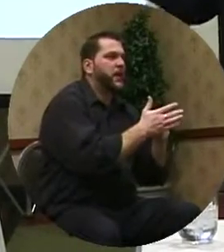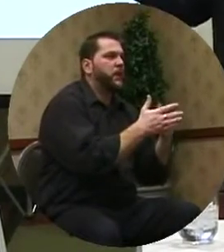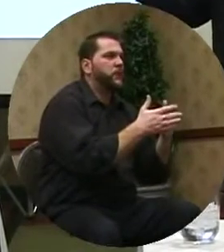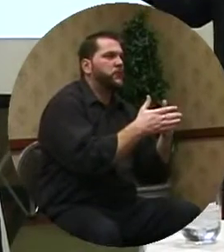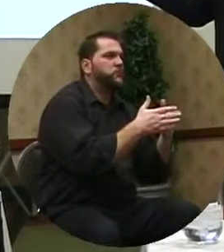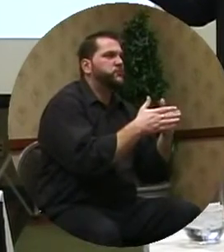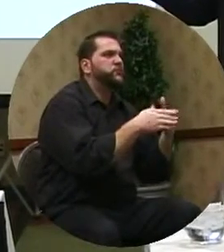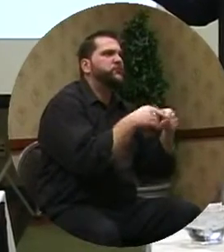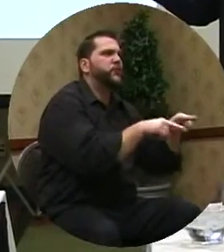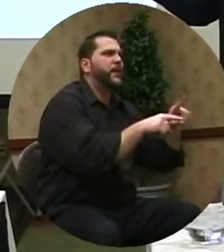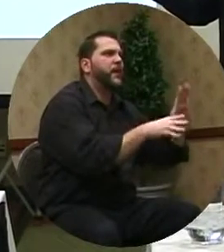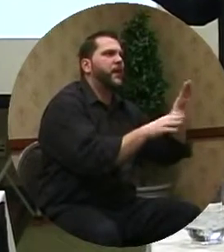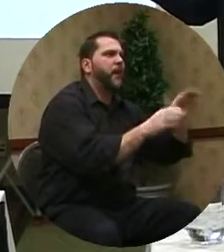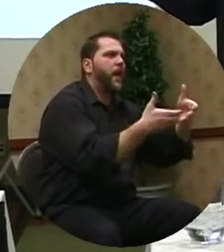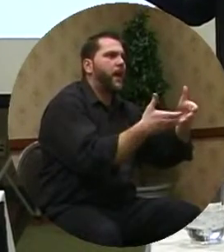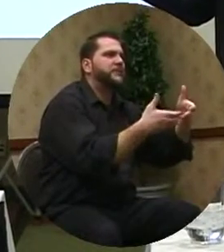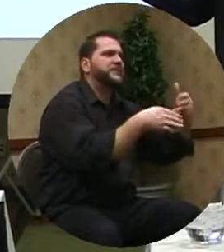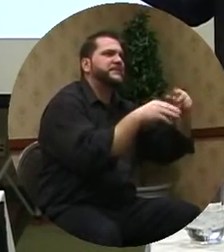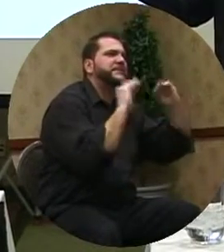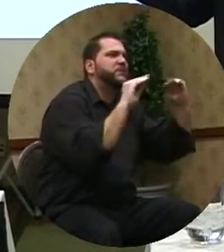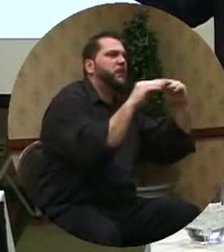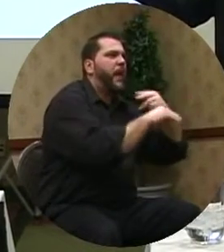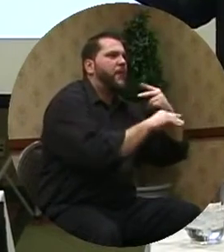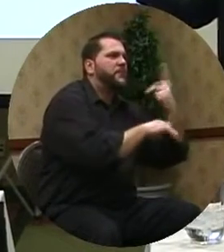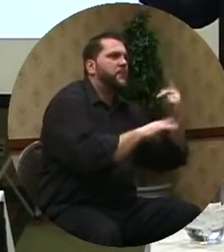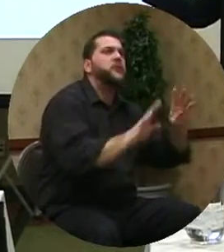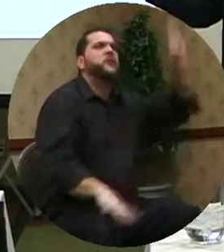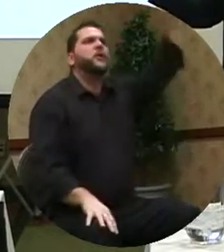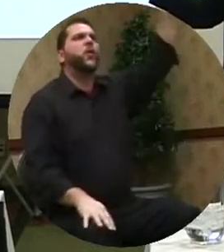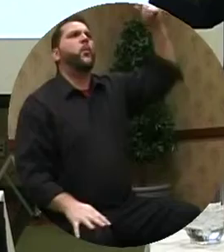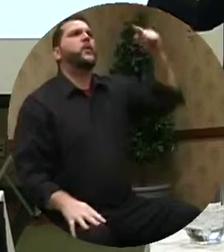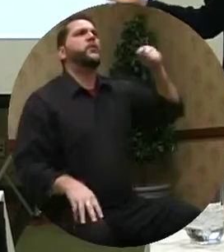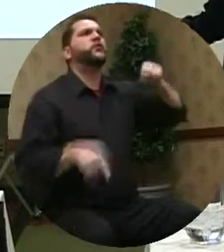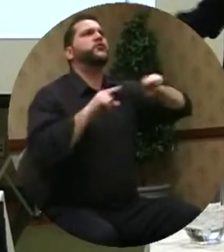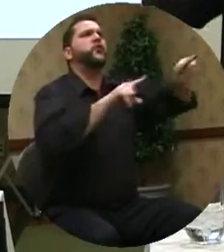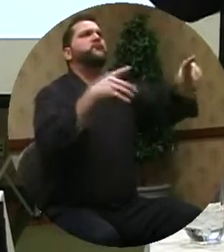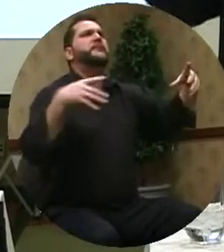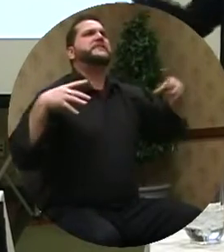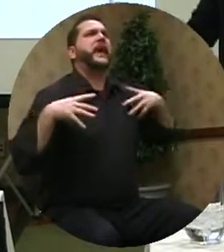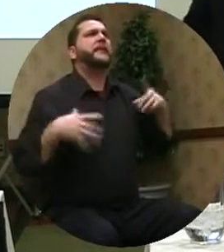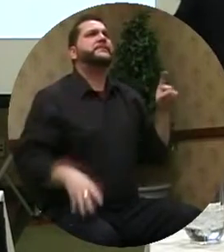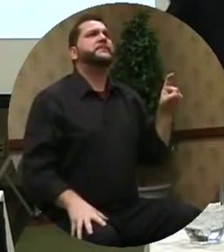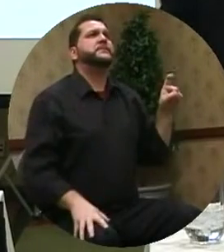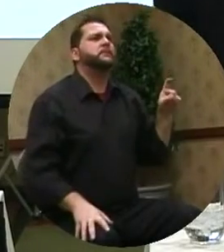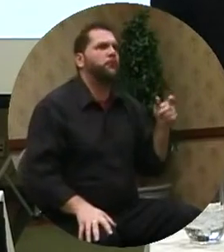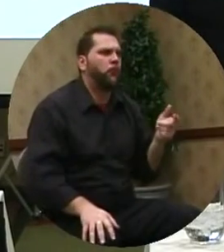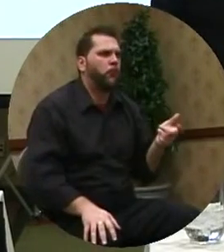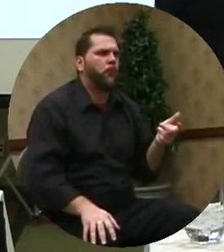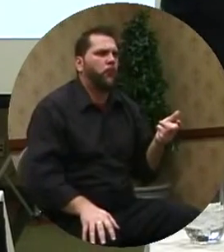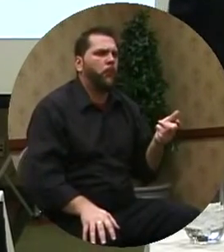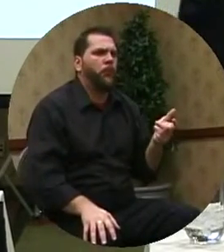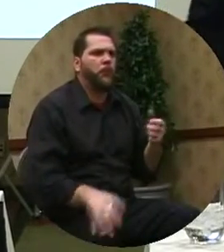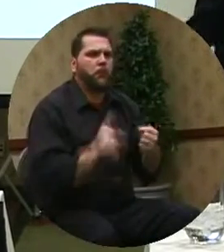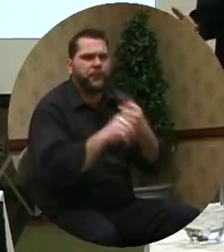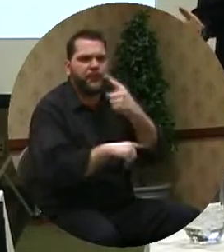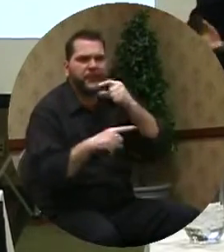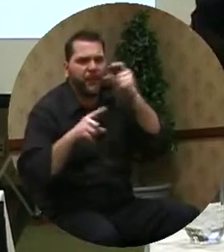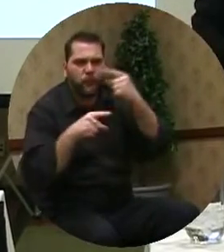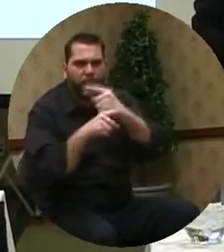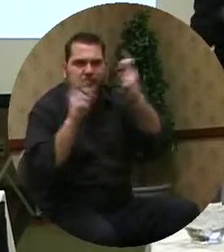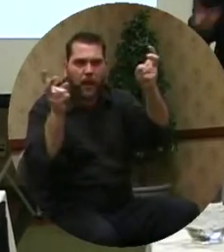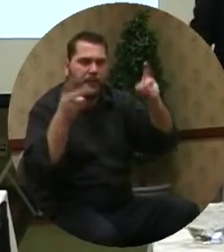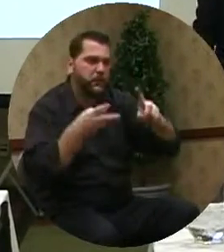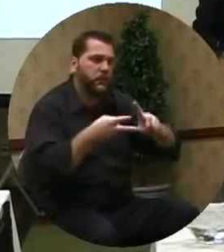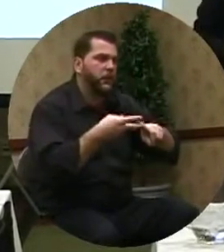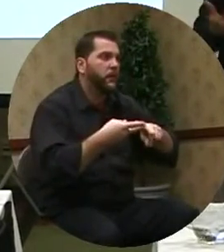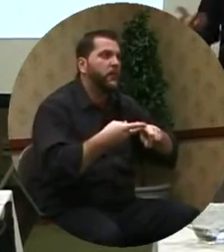doing at recess? Right, it's not the right topic, maybe not the right volume level.